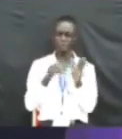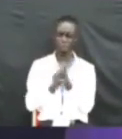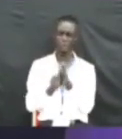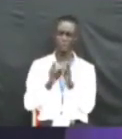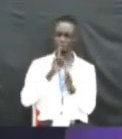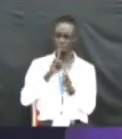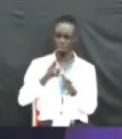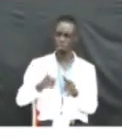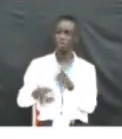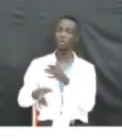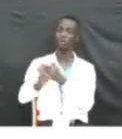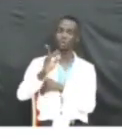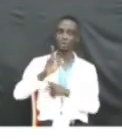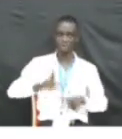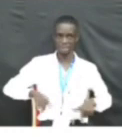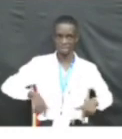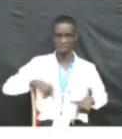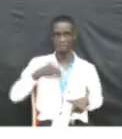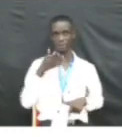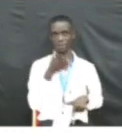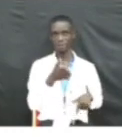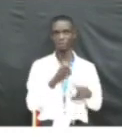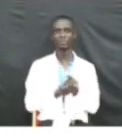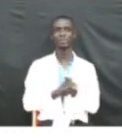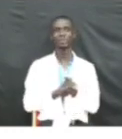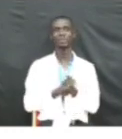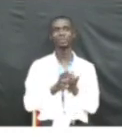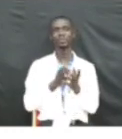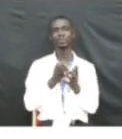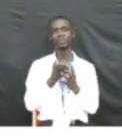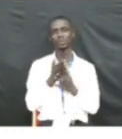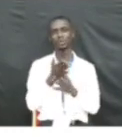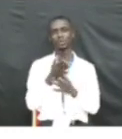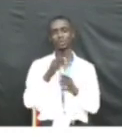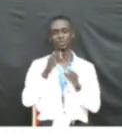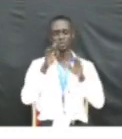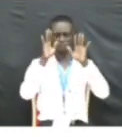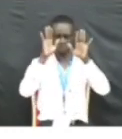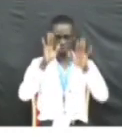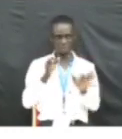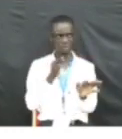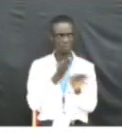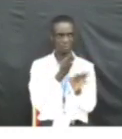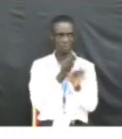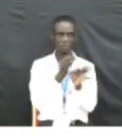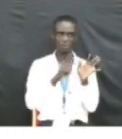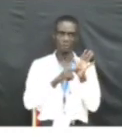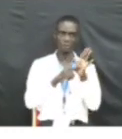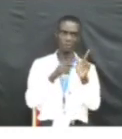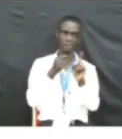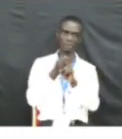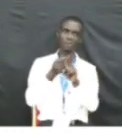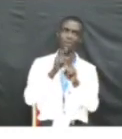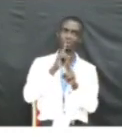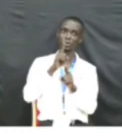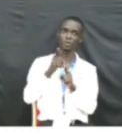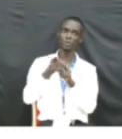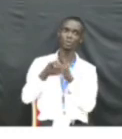his church to prove himself faithful through signs and wonders. To the glory of God, the church continued to